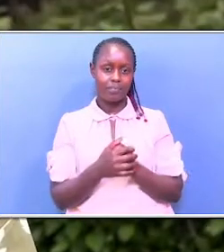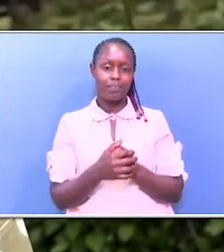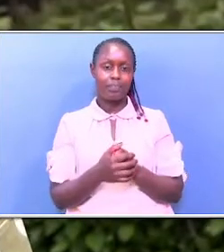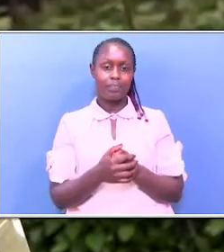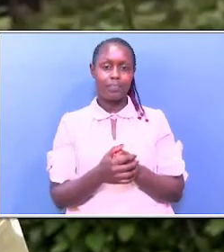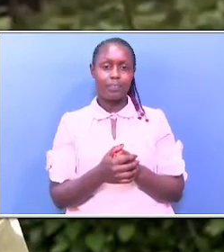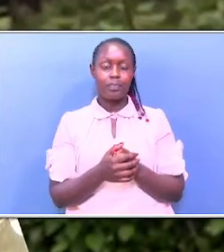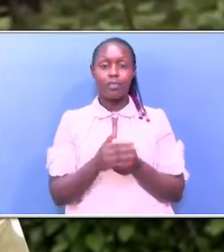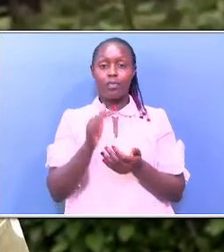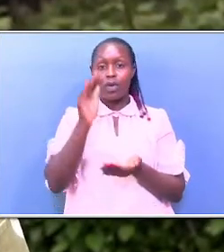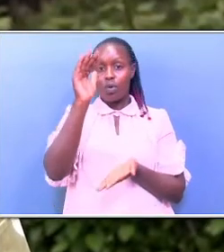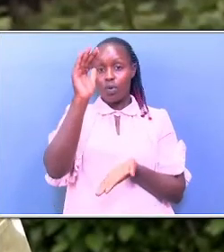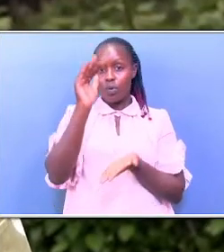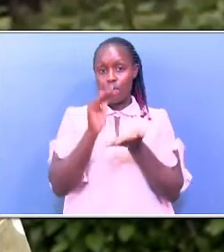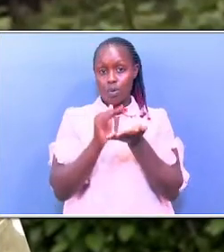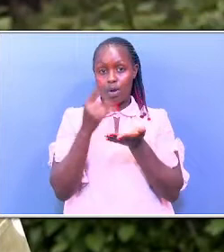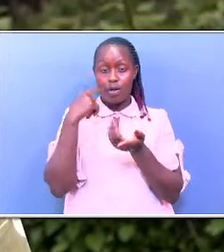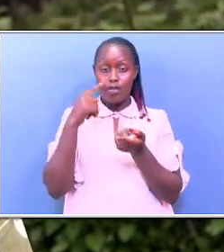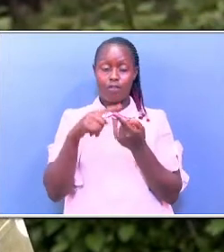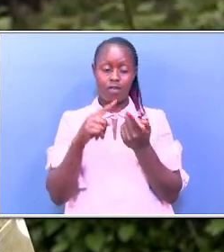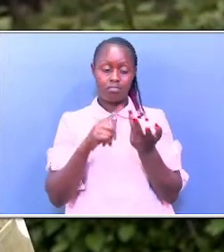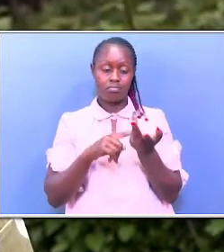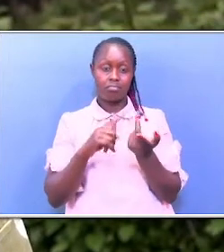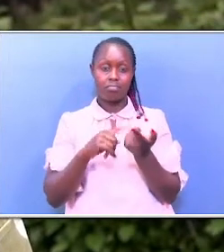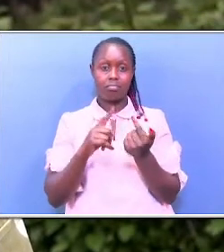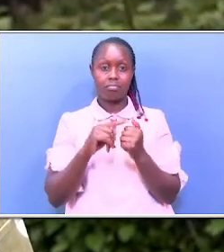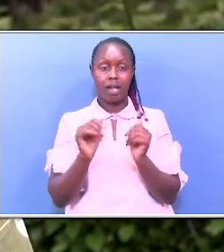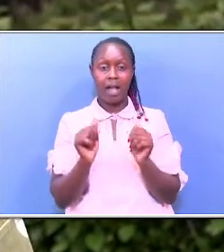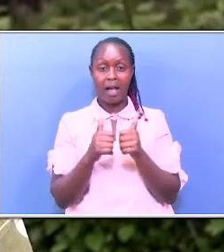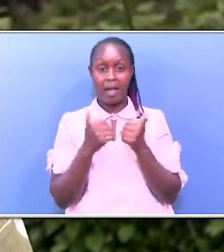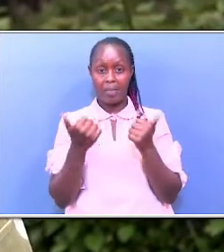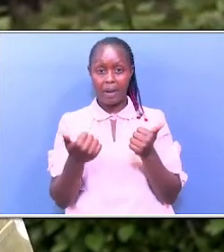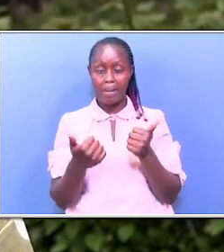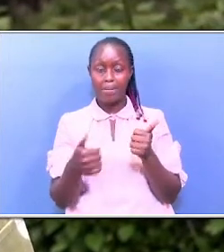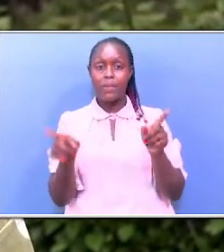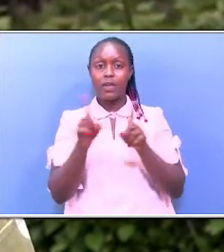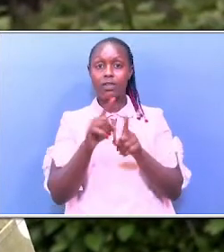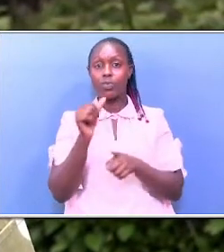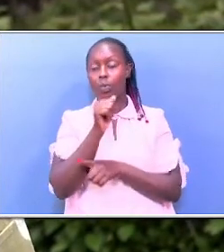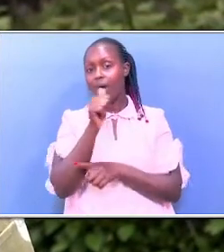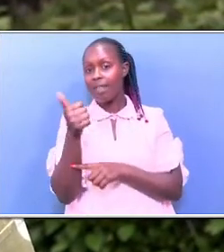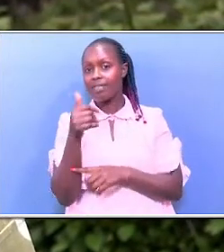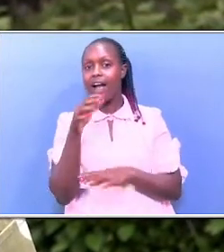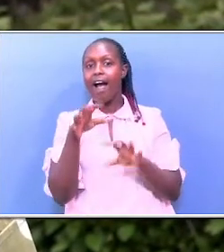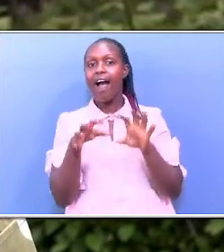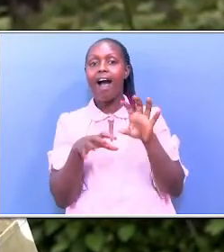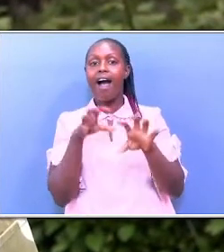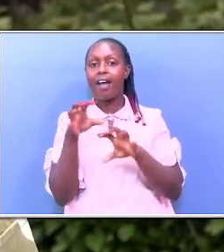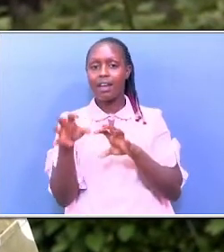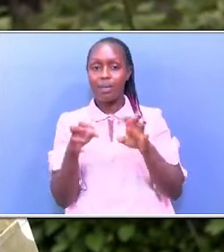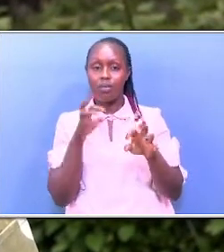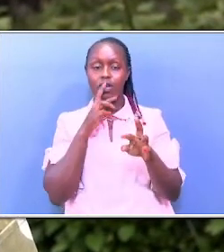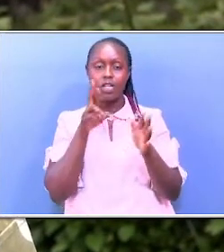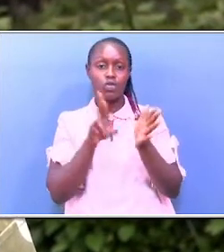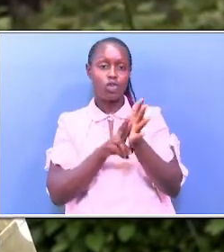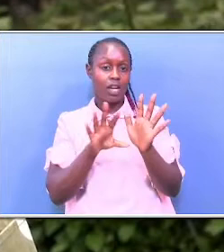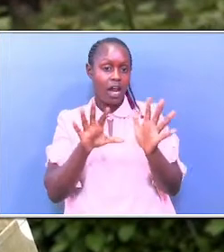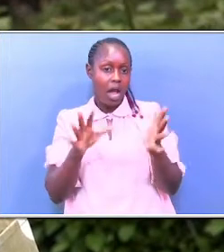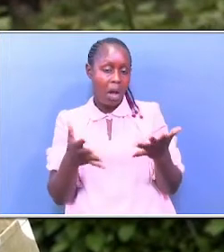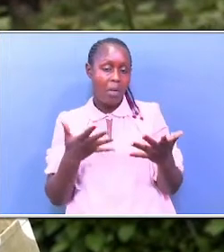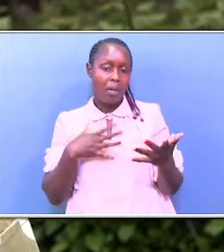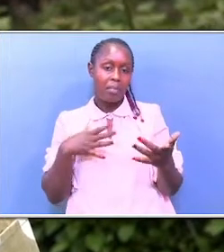The reduction of population in roan antelope and other species was a result of poaching and